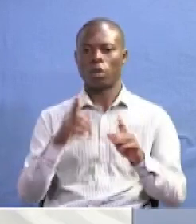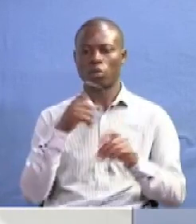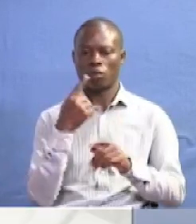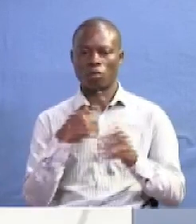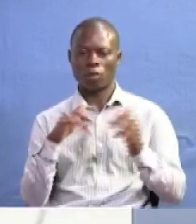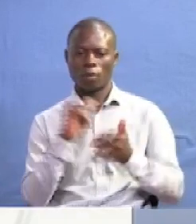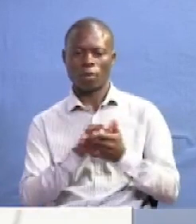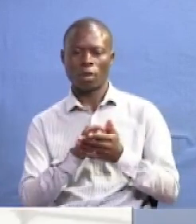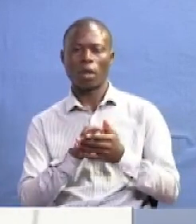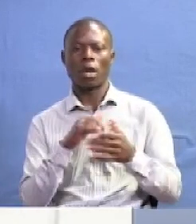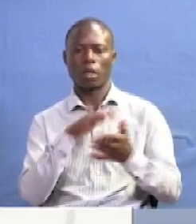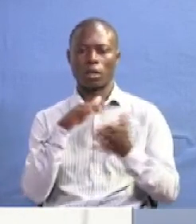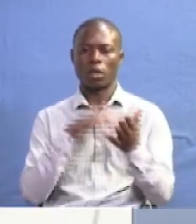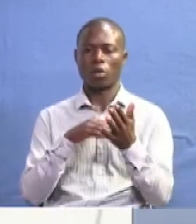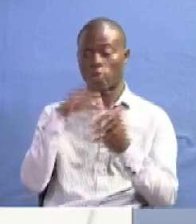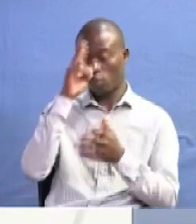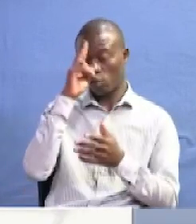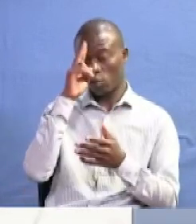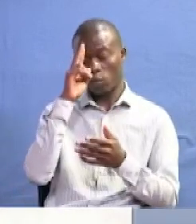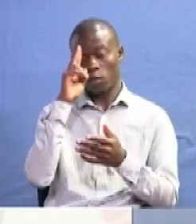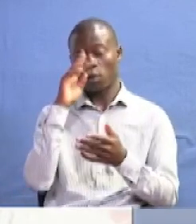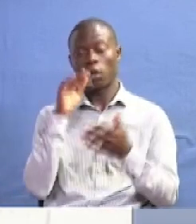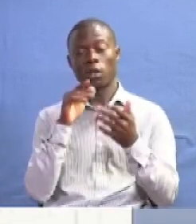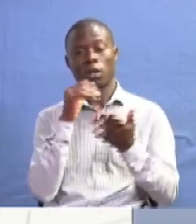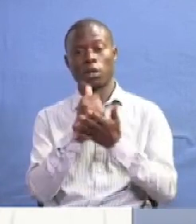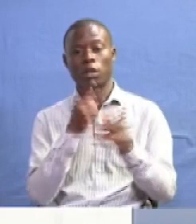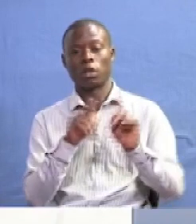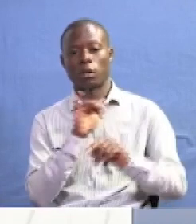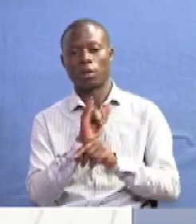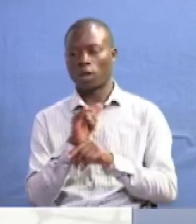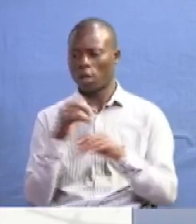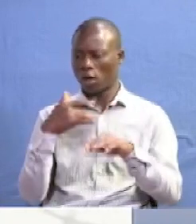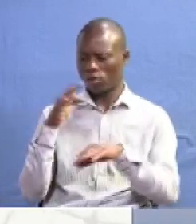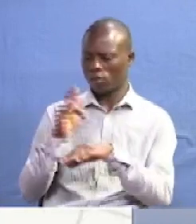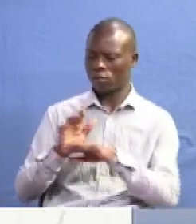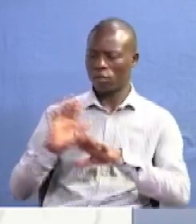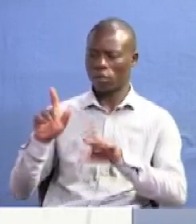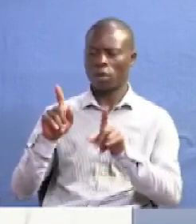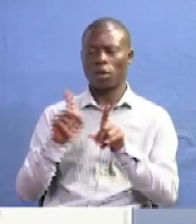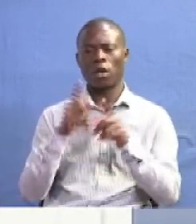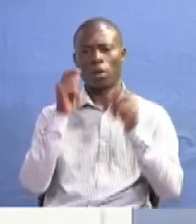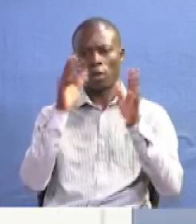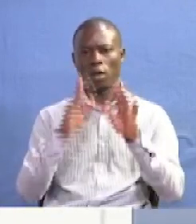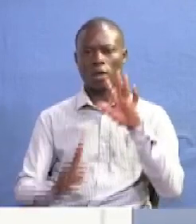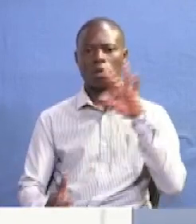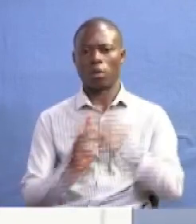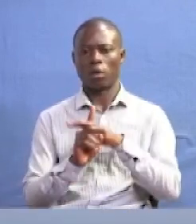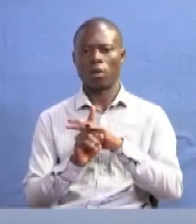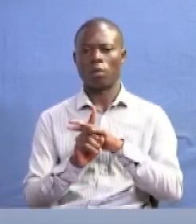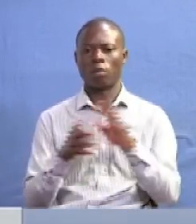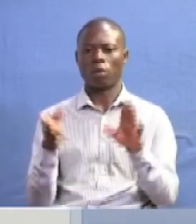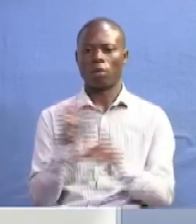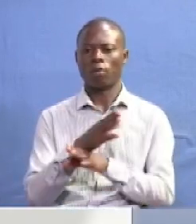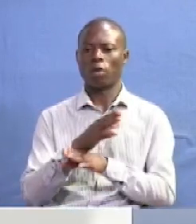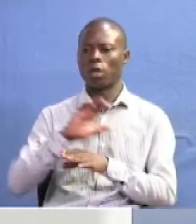at the Central Police Station overnight, despite discussions held earlier on. The protesters appeared before City Hall